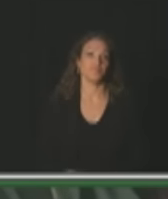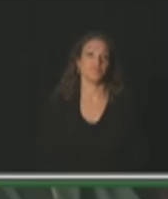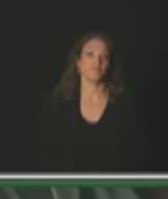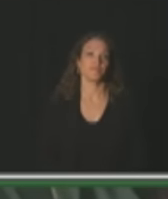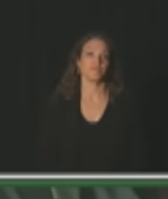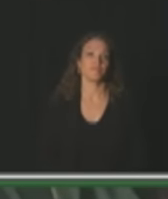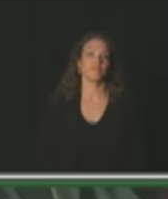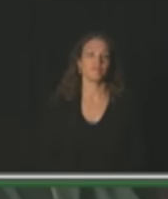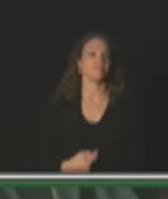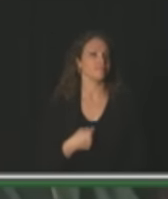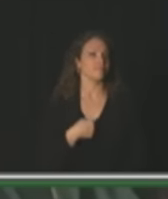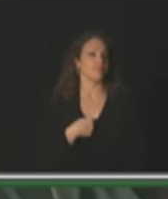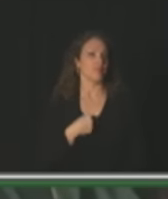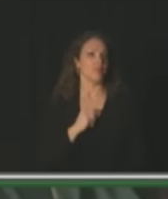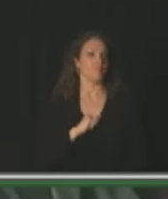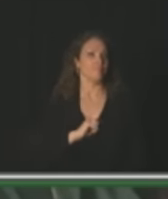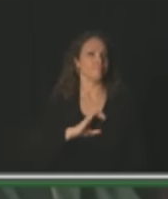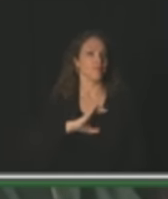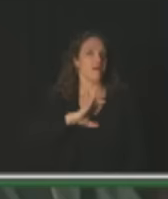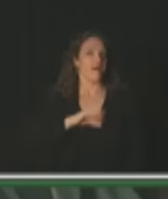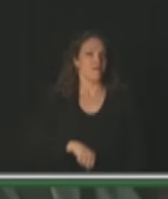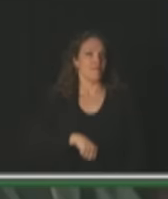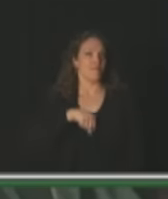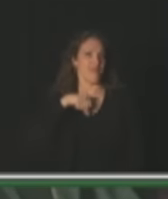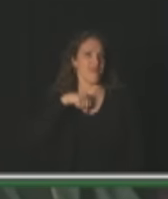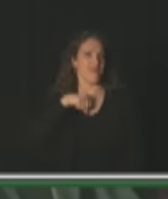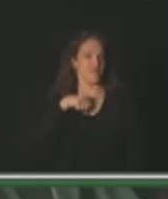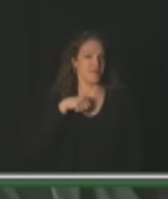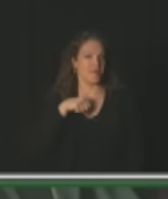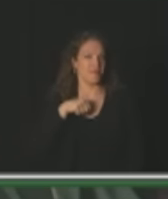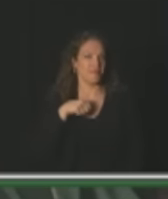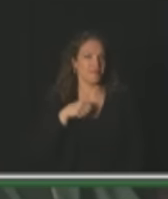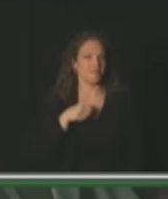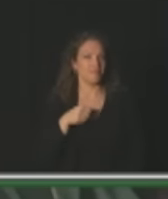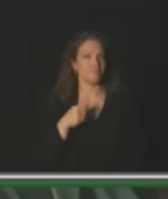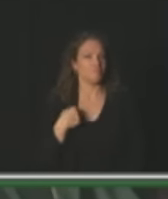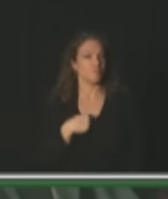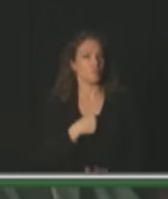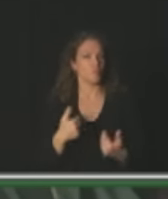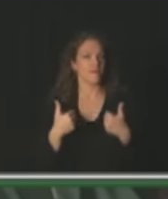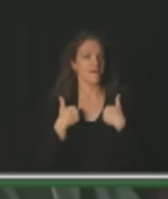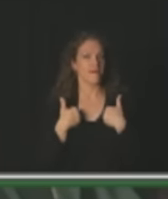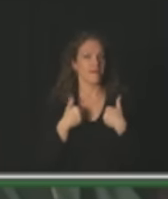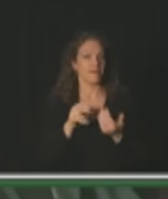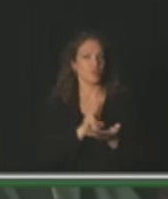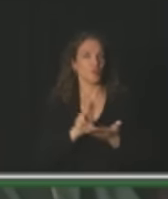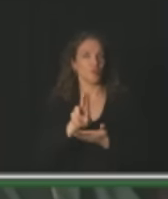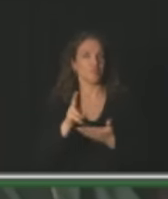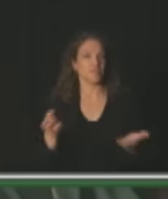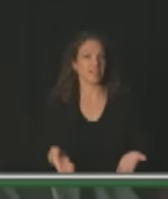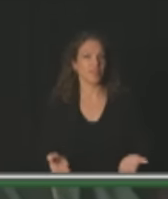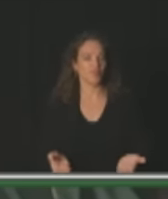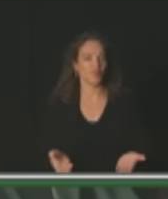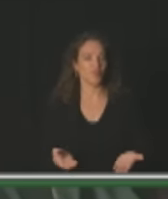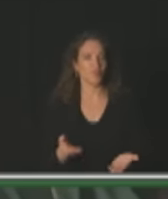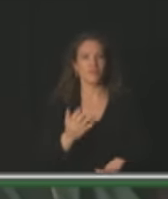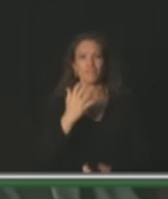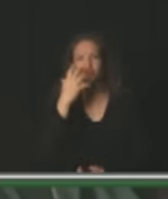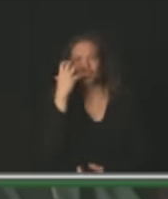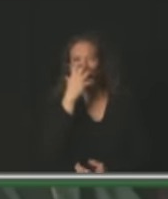I am extremely proud that we have this university here. It is so